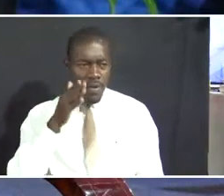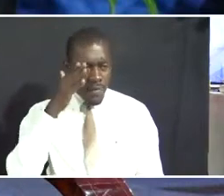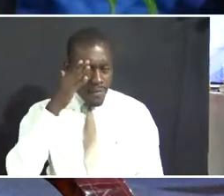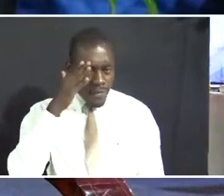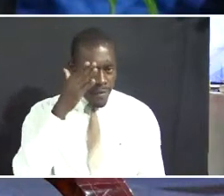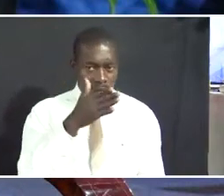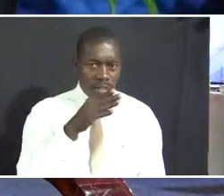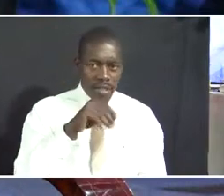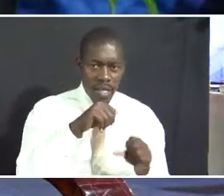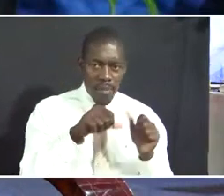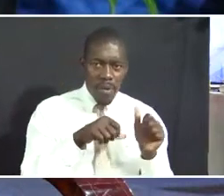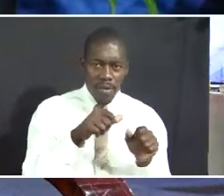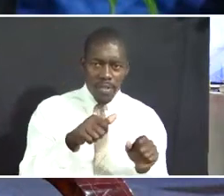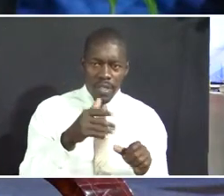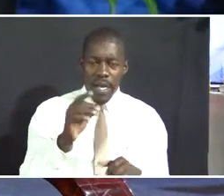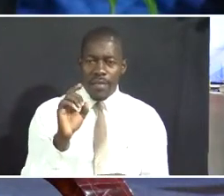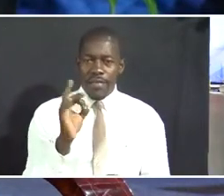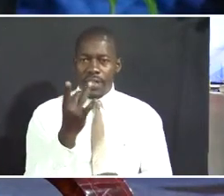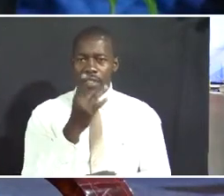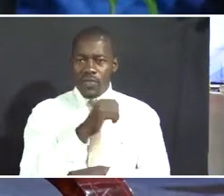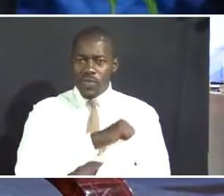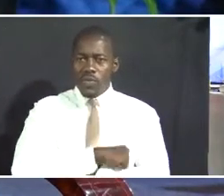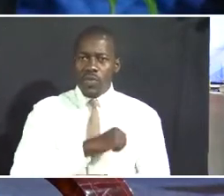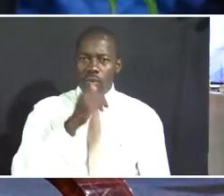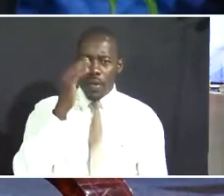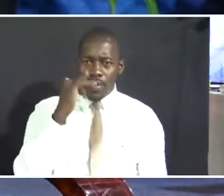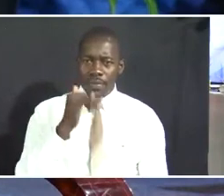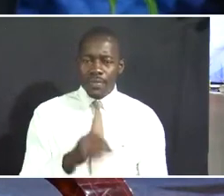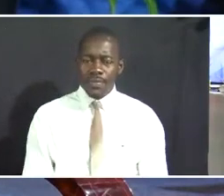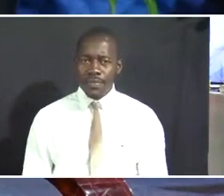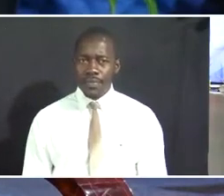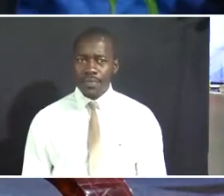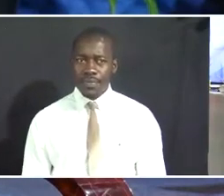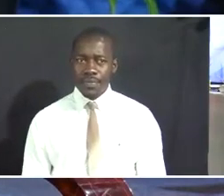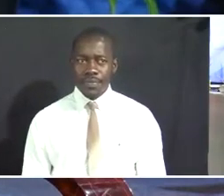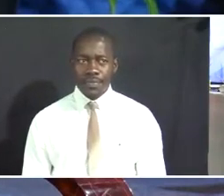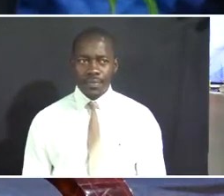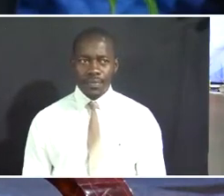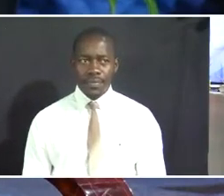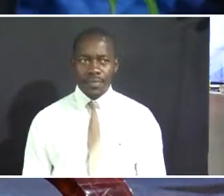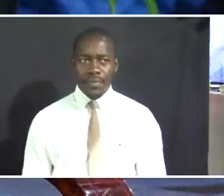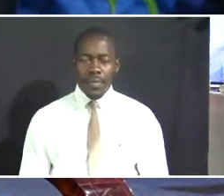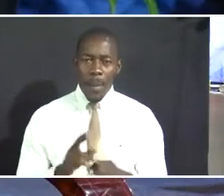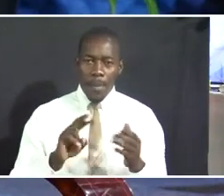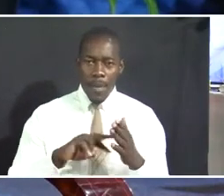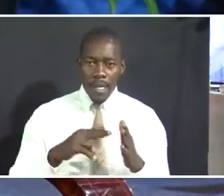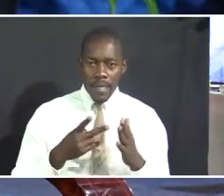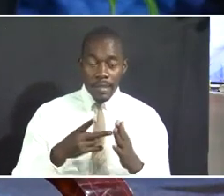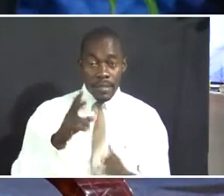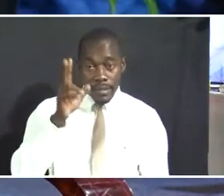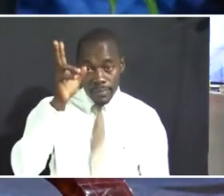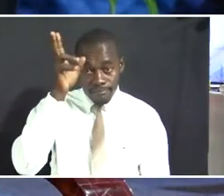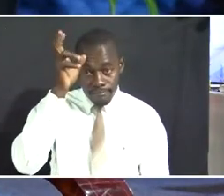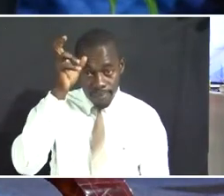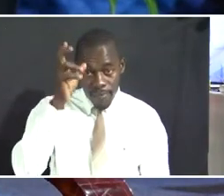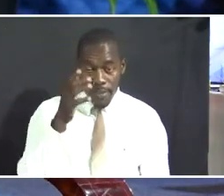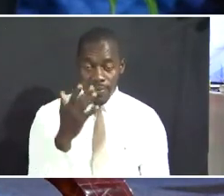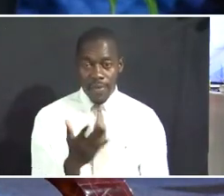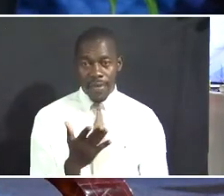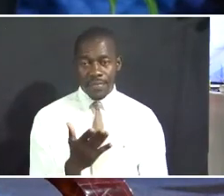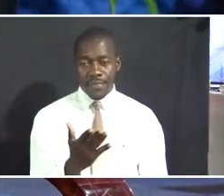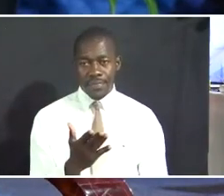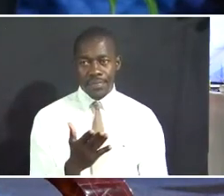Adventists fight. So what is happening? So the thing is, the devil is there. And sometimes